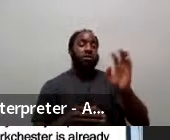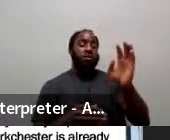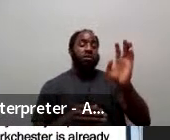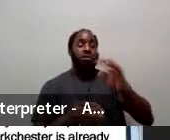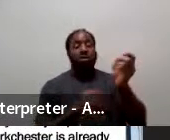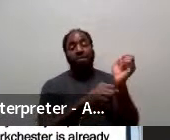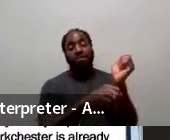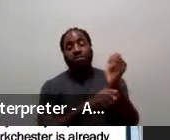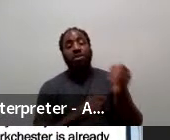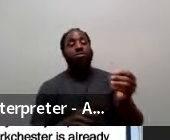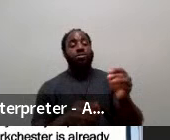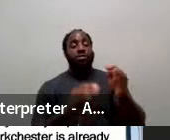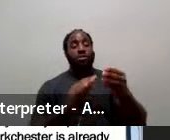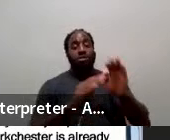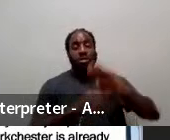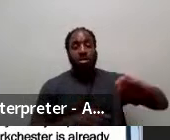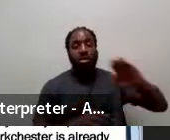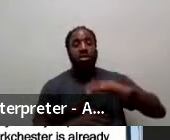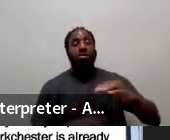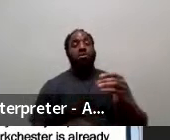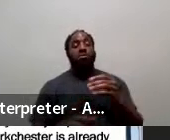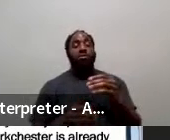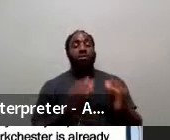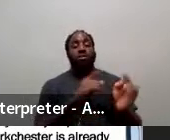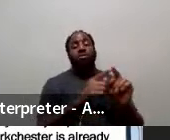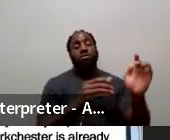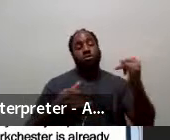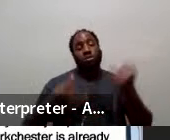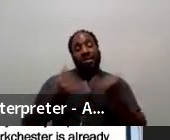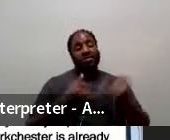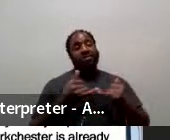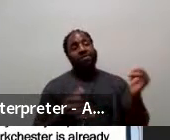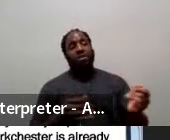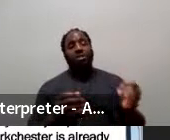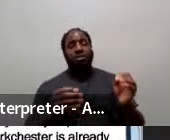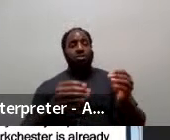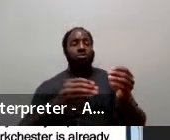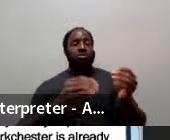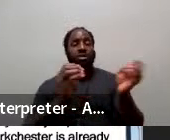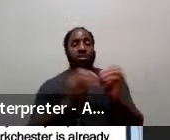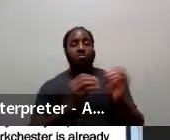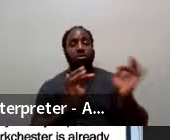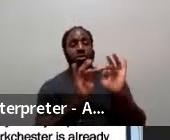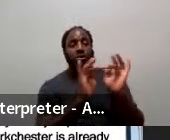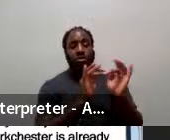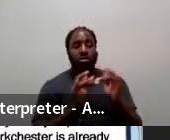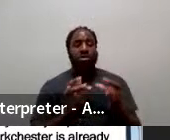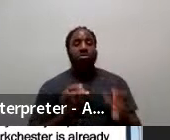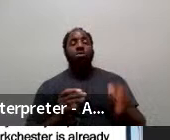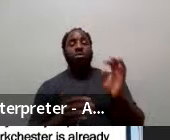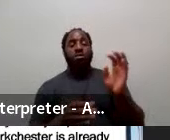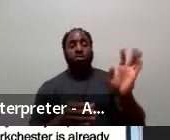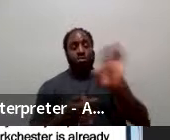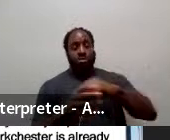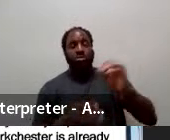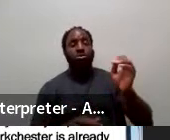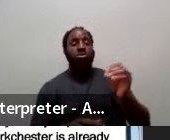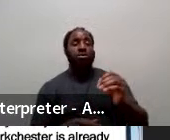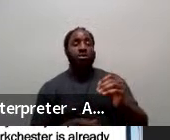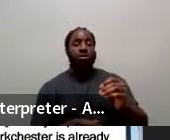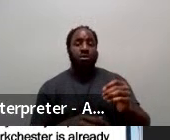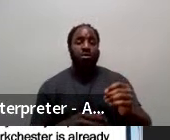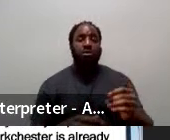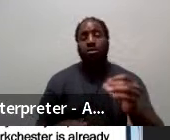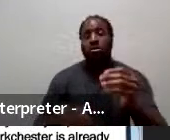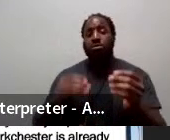more pleasant, and more inviting network of public spaces and pathways. This has included everything from concerns about poorly lit